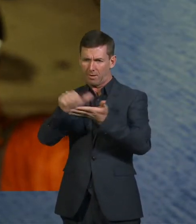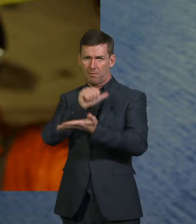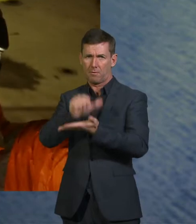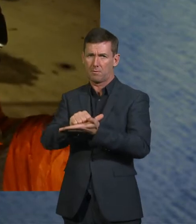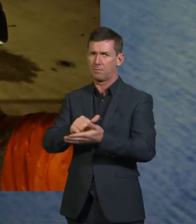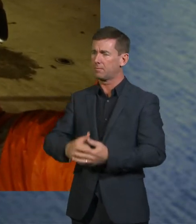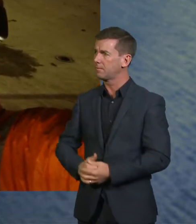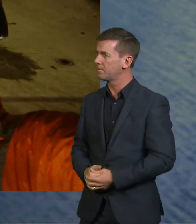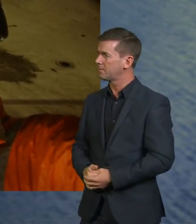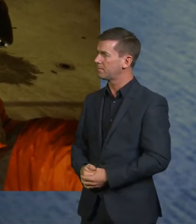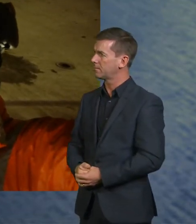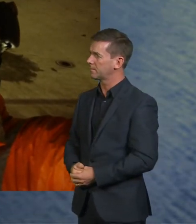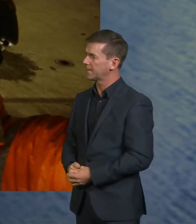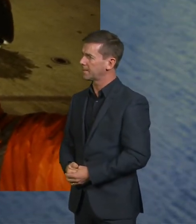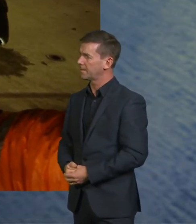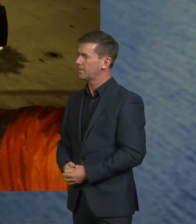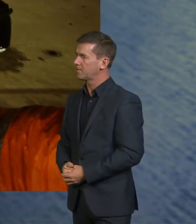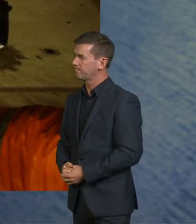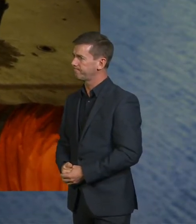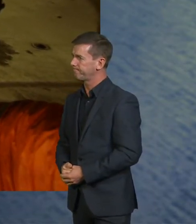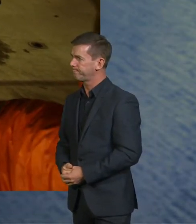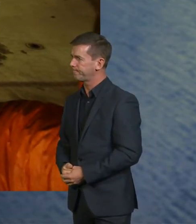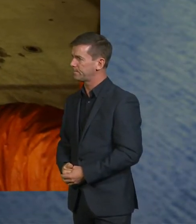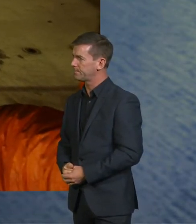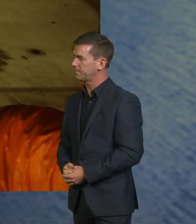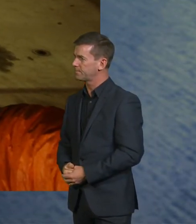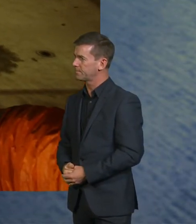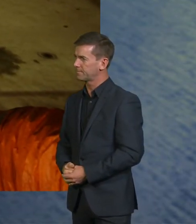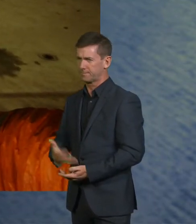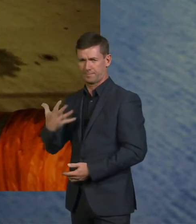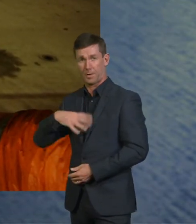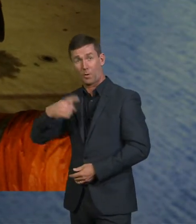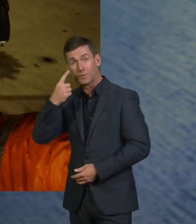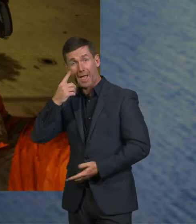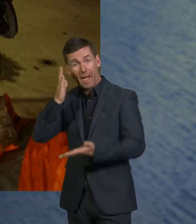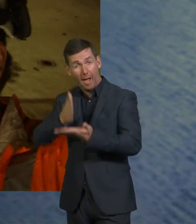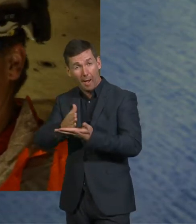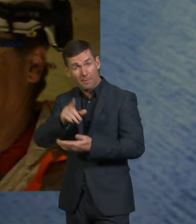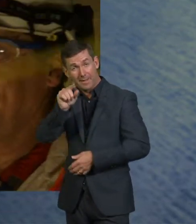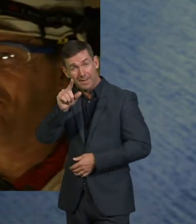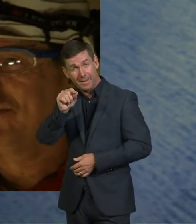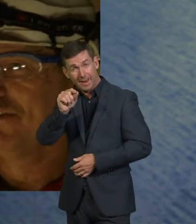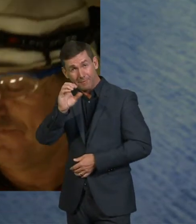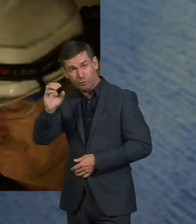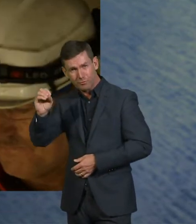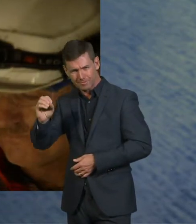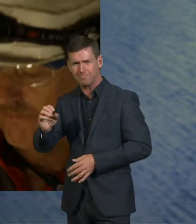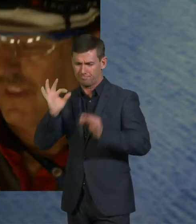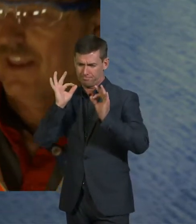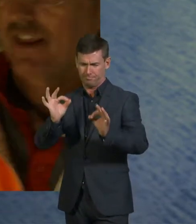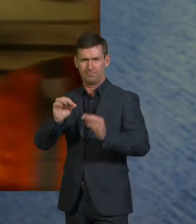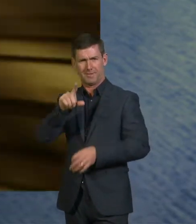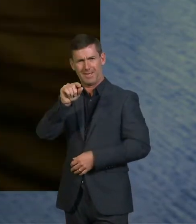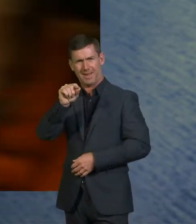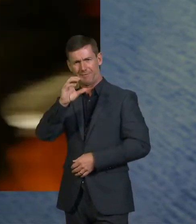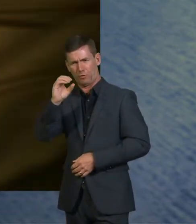you noticed you don't show us the tape, though? I'll show you the tape if you don't believe me. You ready? Is it 11? Yeah. 1100. 1100,